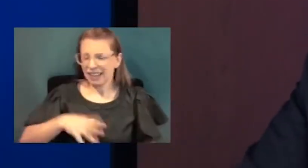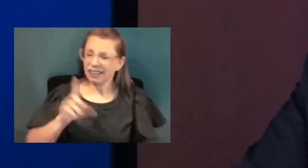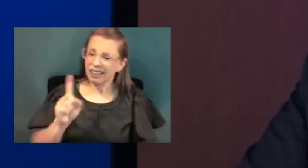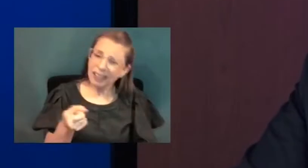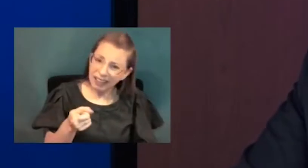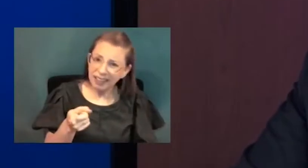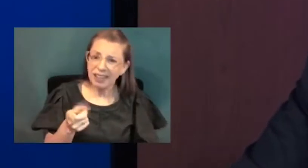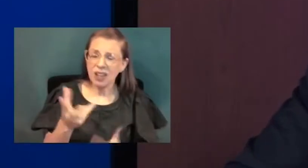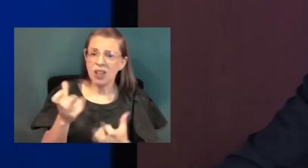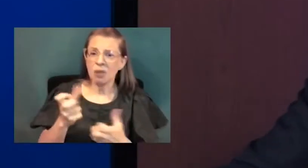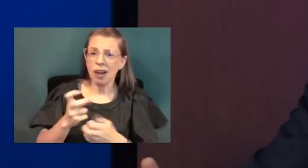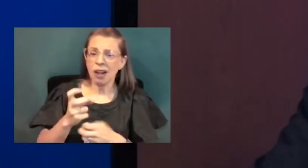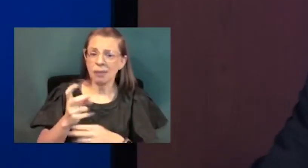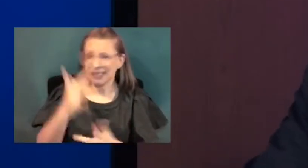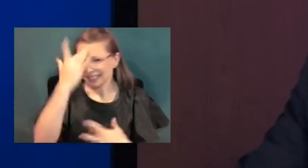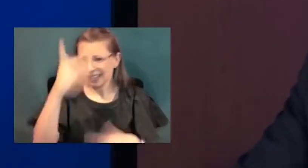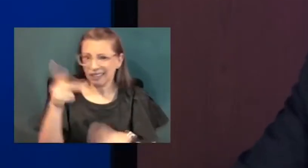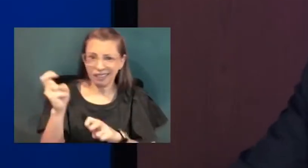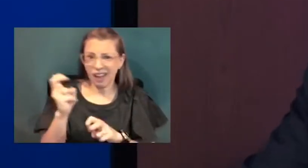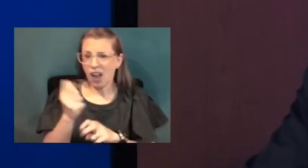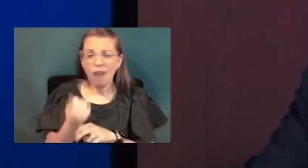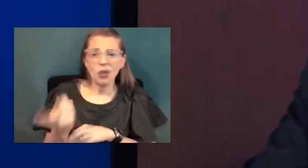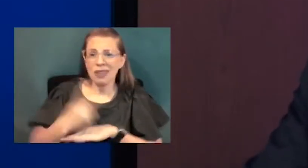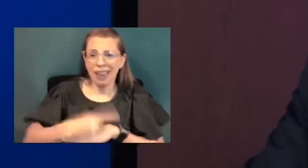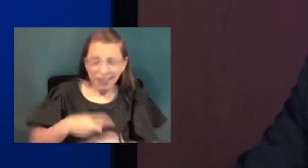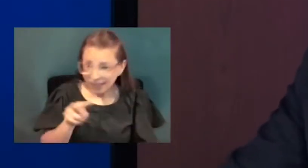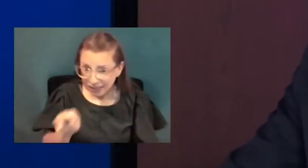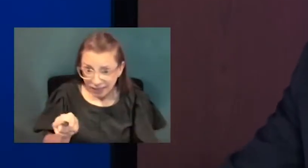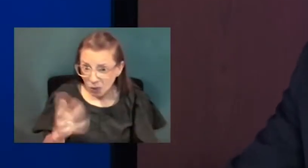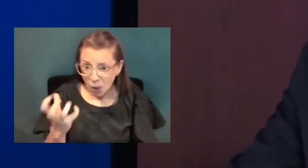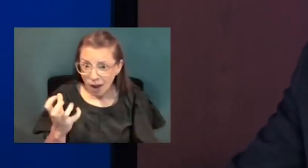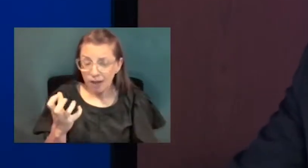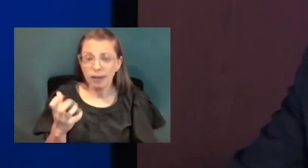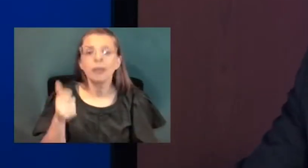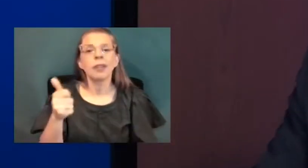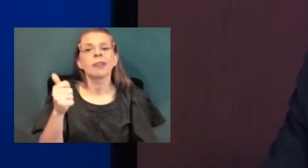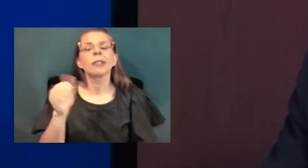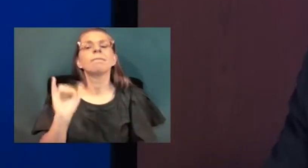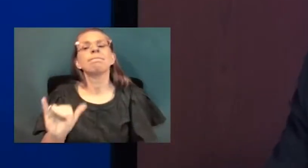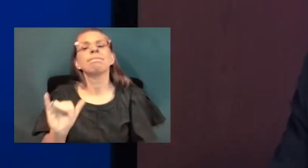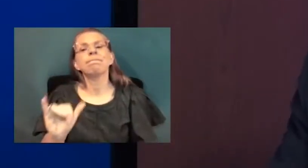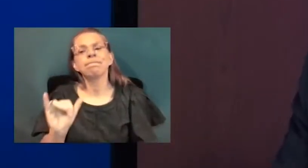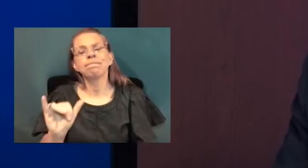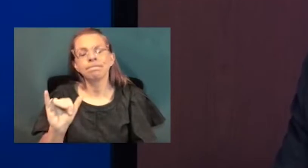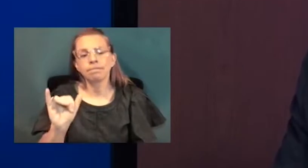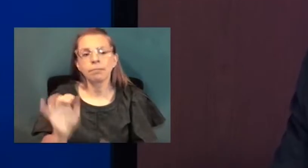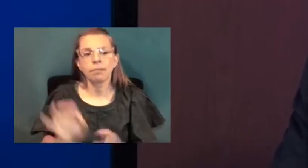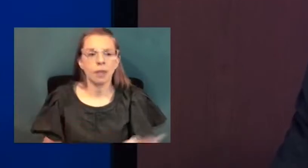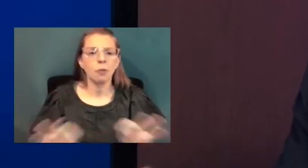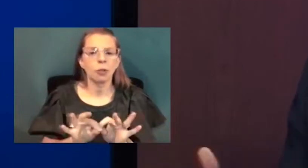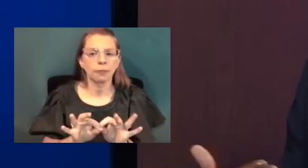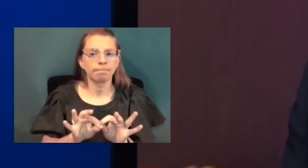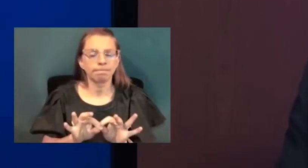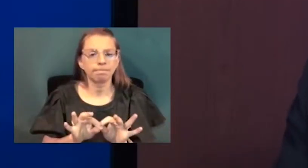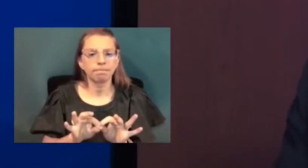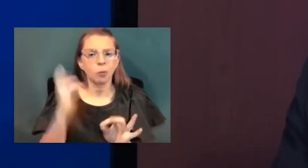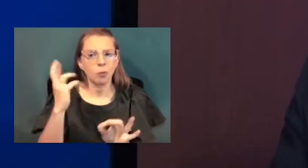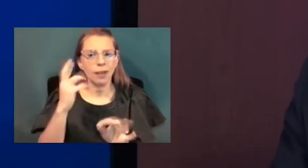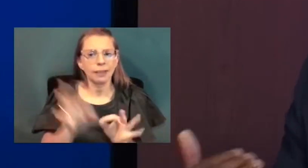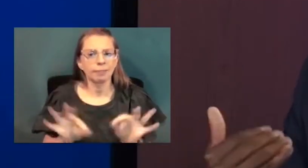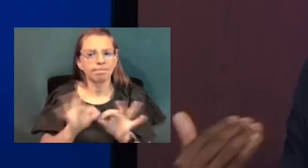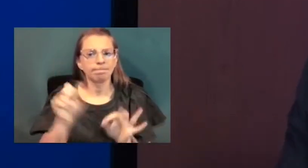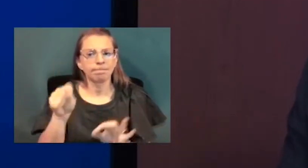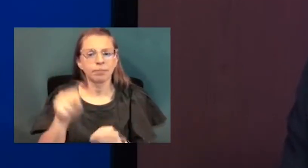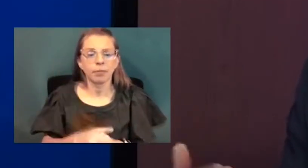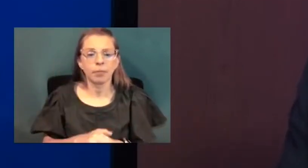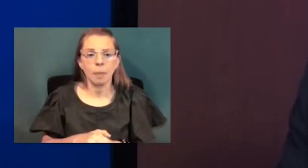few days? And, you know, I recognize that he recognized that was important. And I think, unfortunately, perhaps, we share that with each